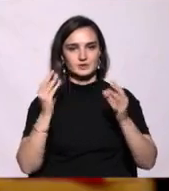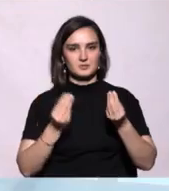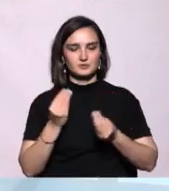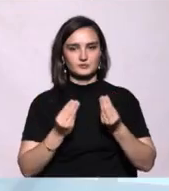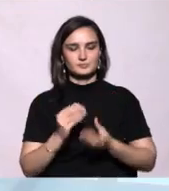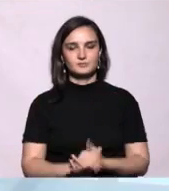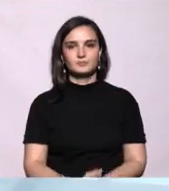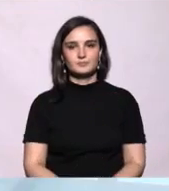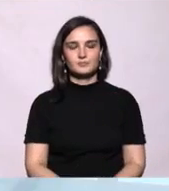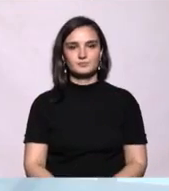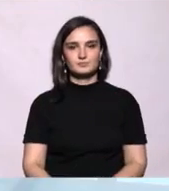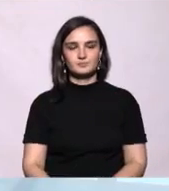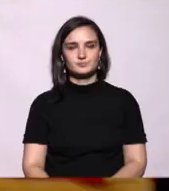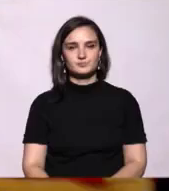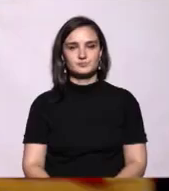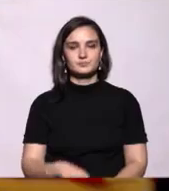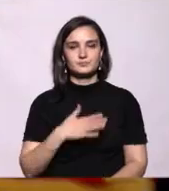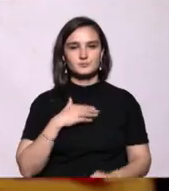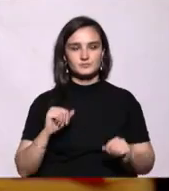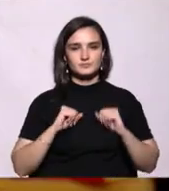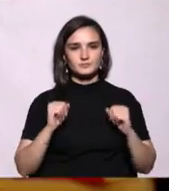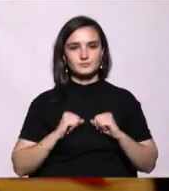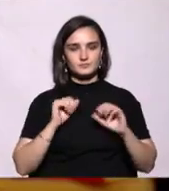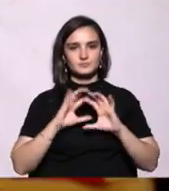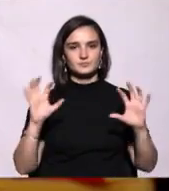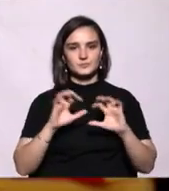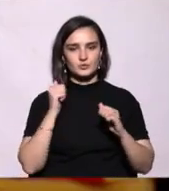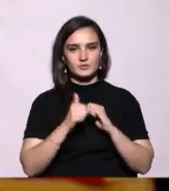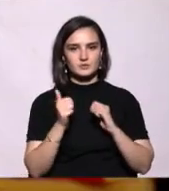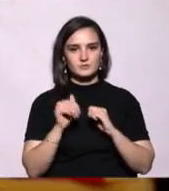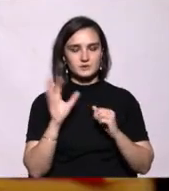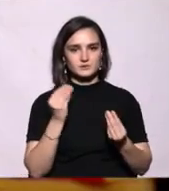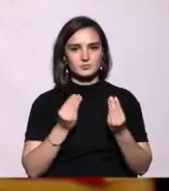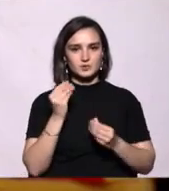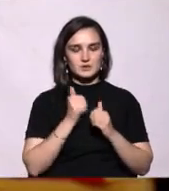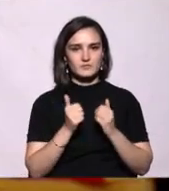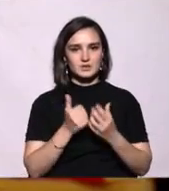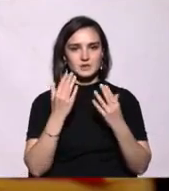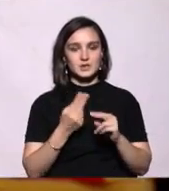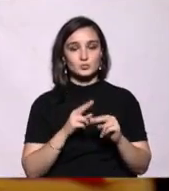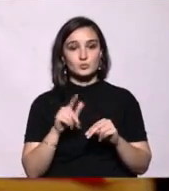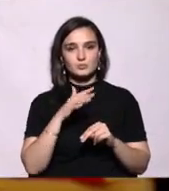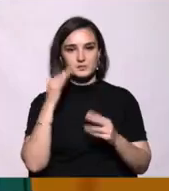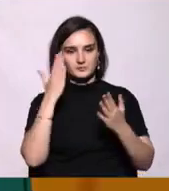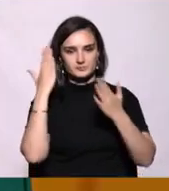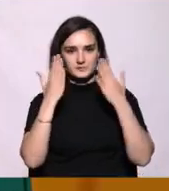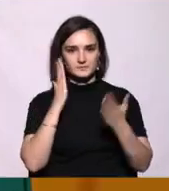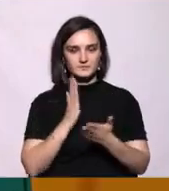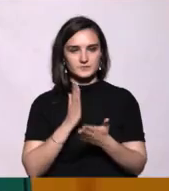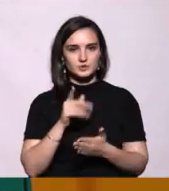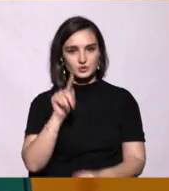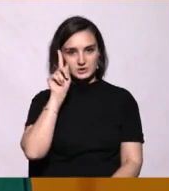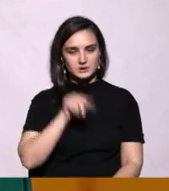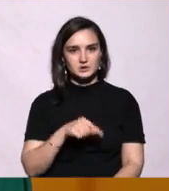I try to play all the time, every day, because it's so much fun. Zach,